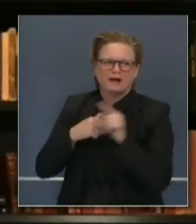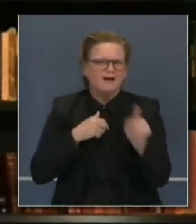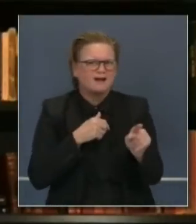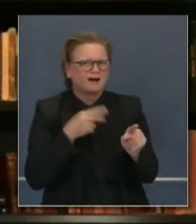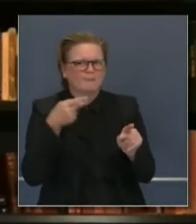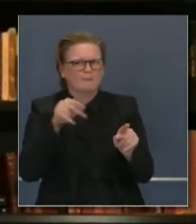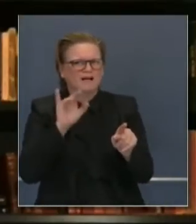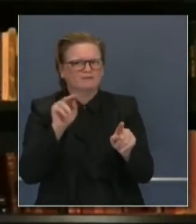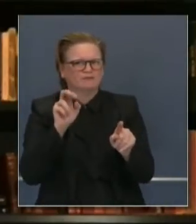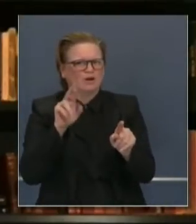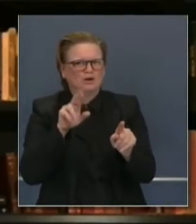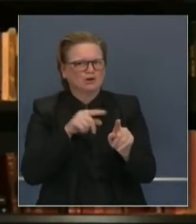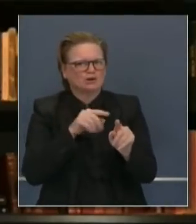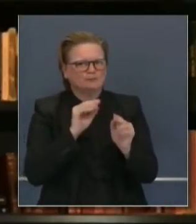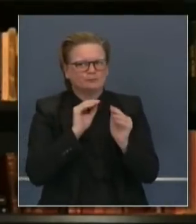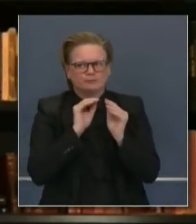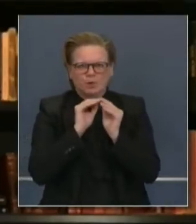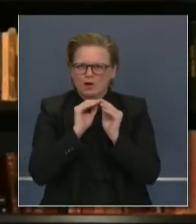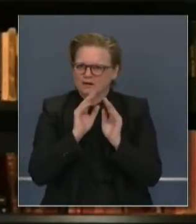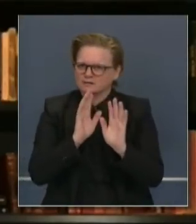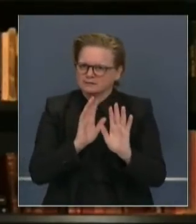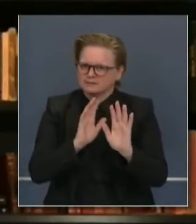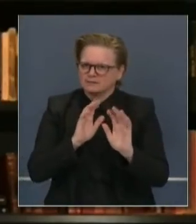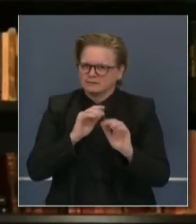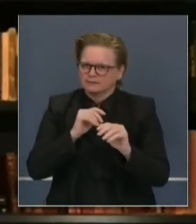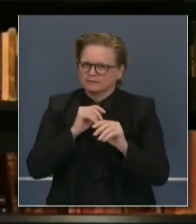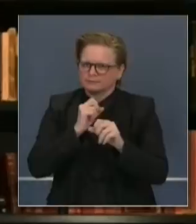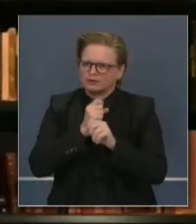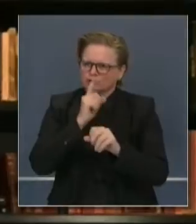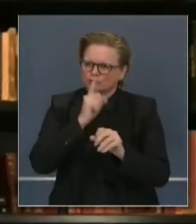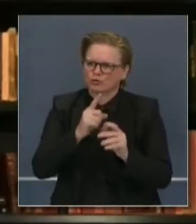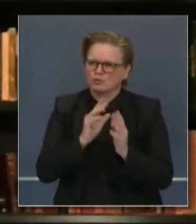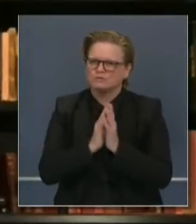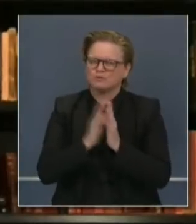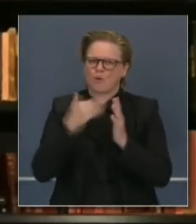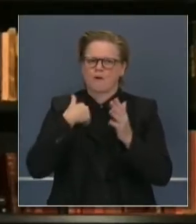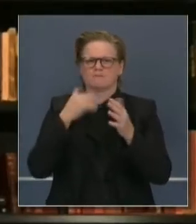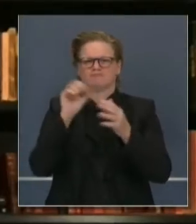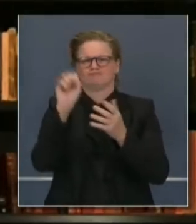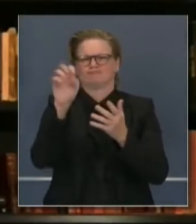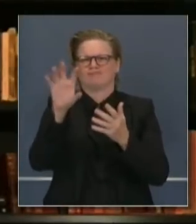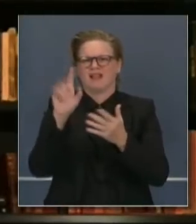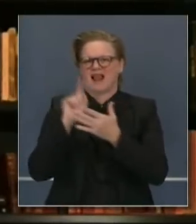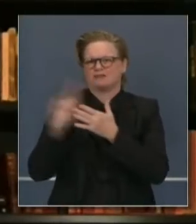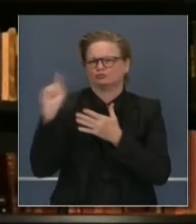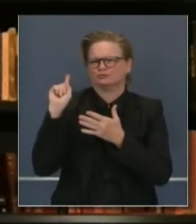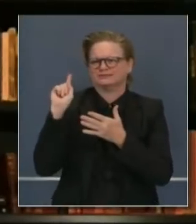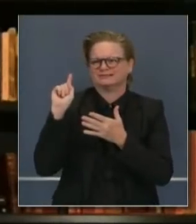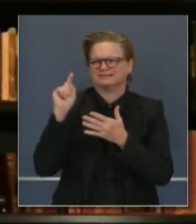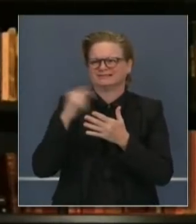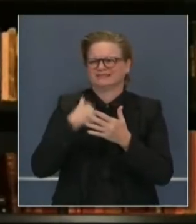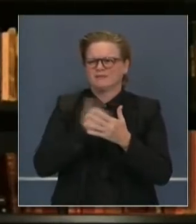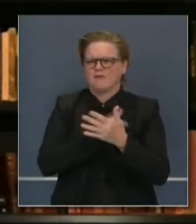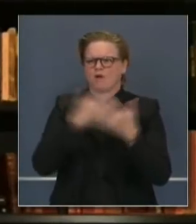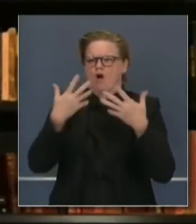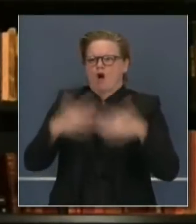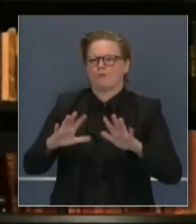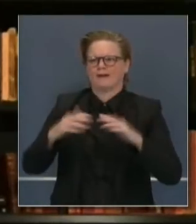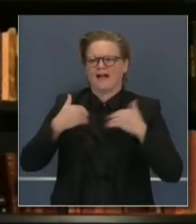this maybe a week or so ago, we have already procured ultra low